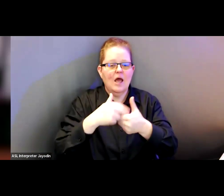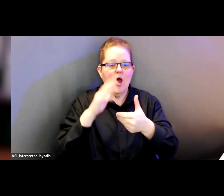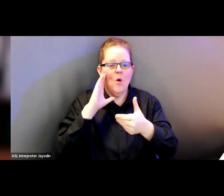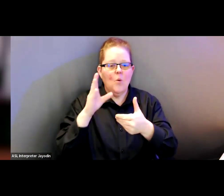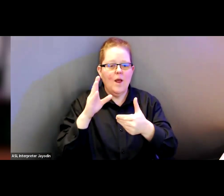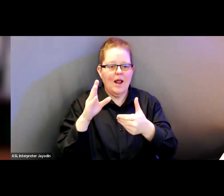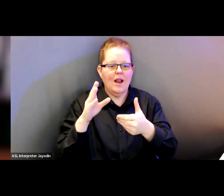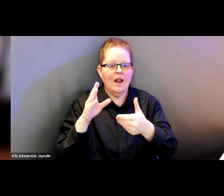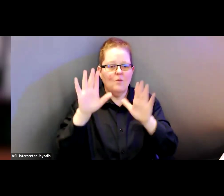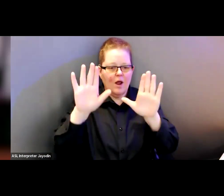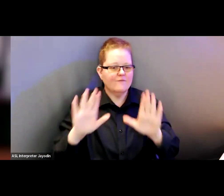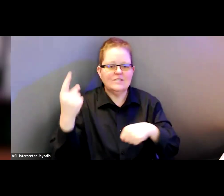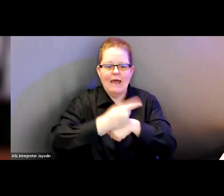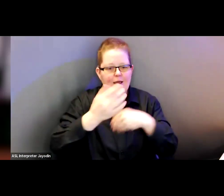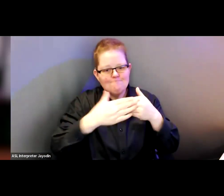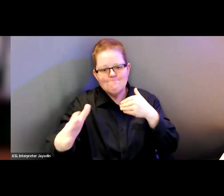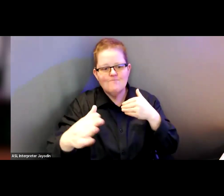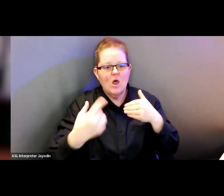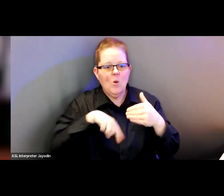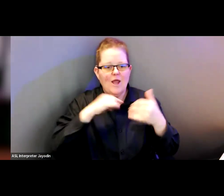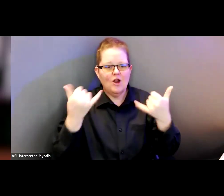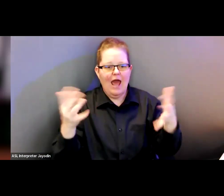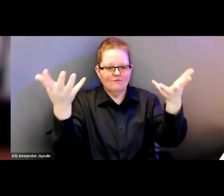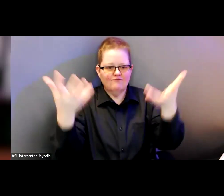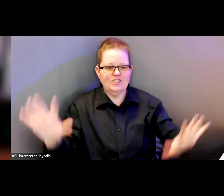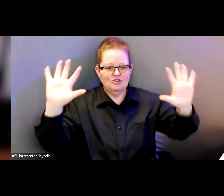your day, and we are now adjourned.